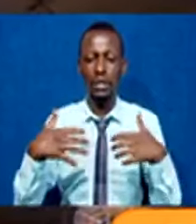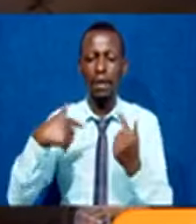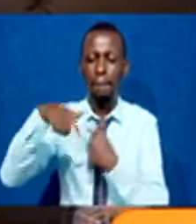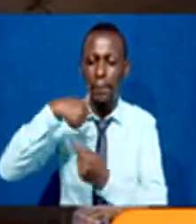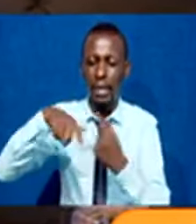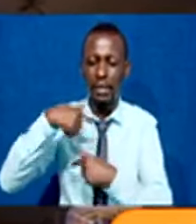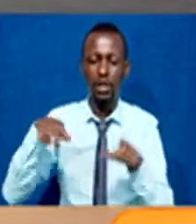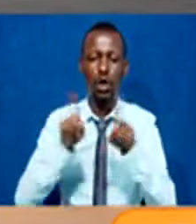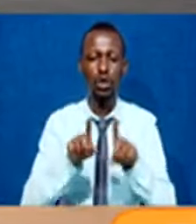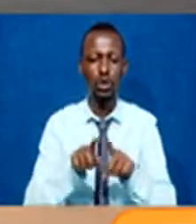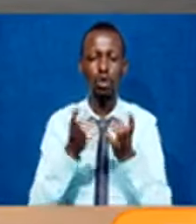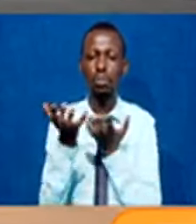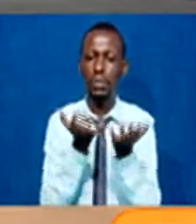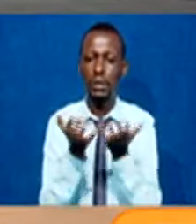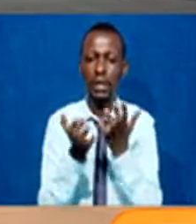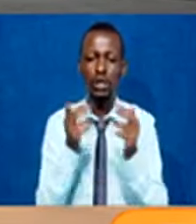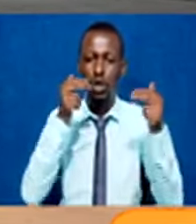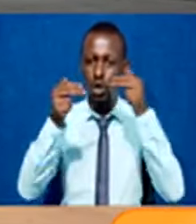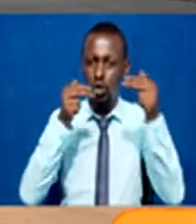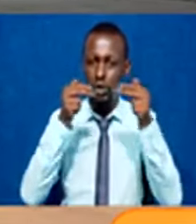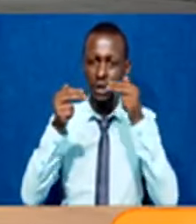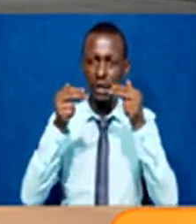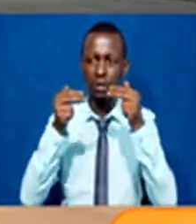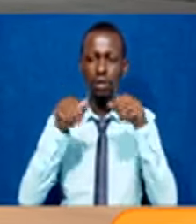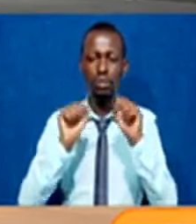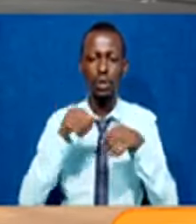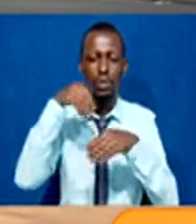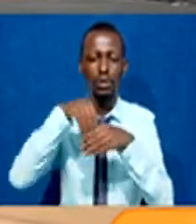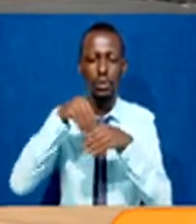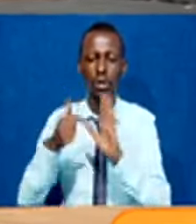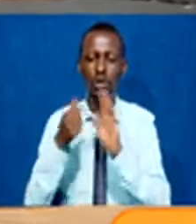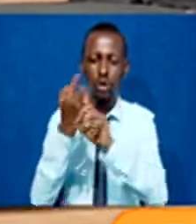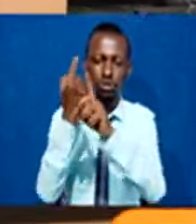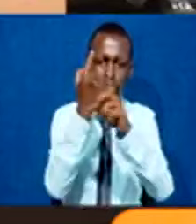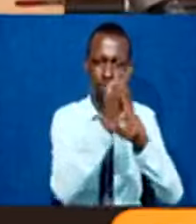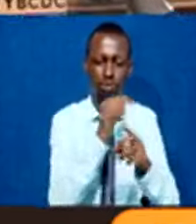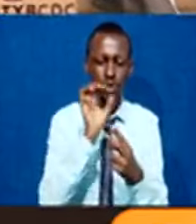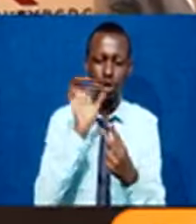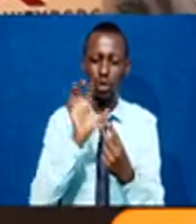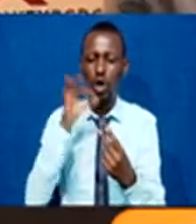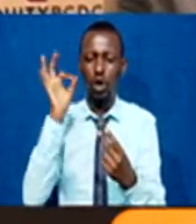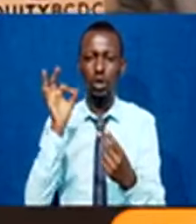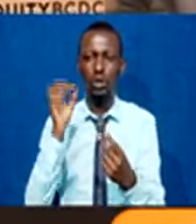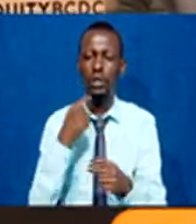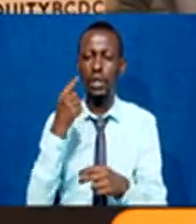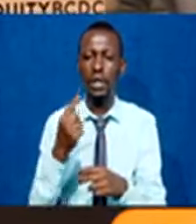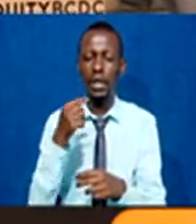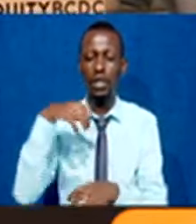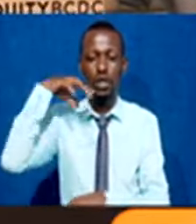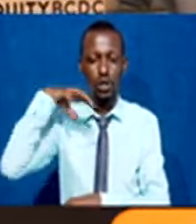and hospitality, the investors were taken through viable and ready investment options. The World Bank keenly pointing out that the